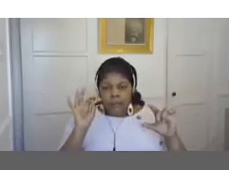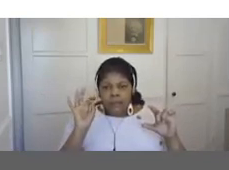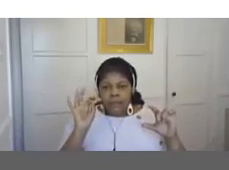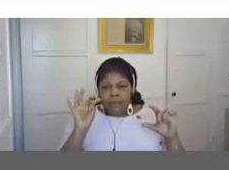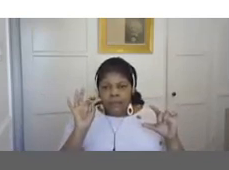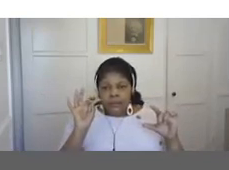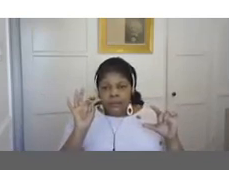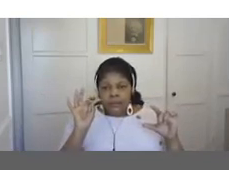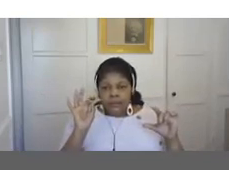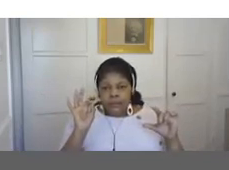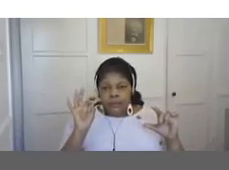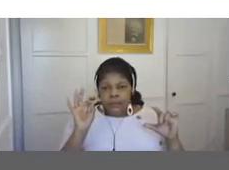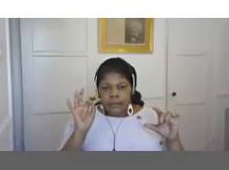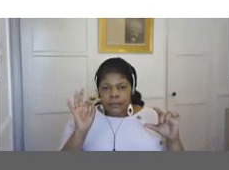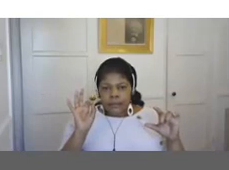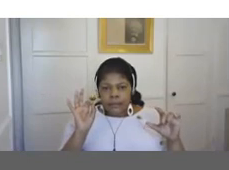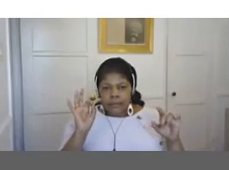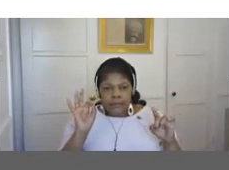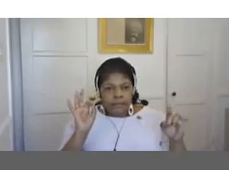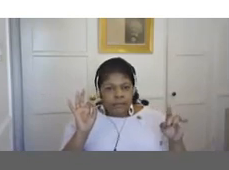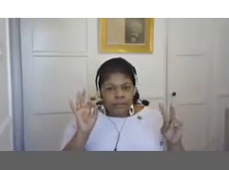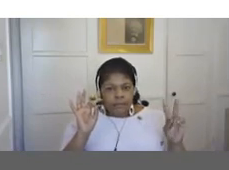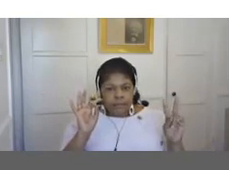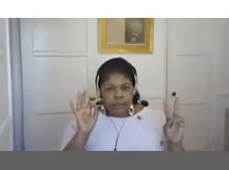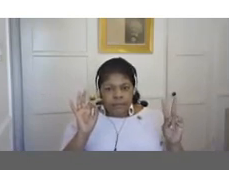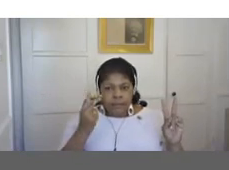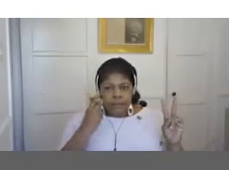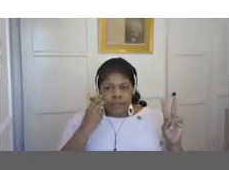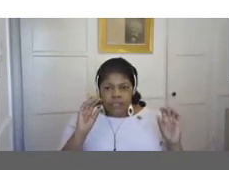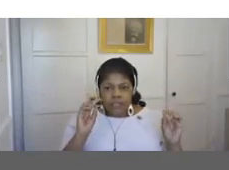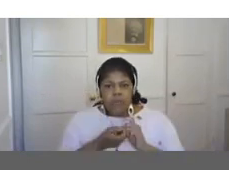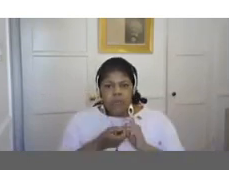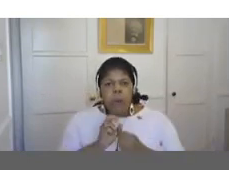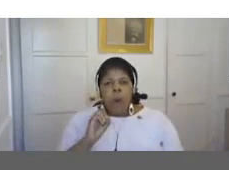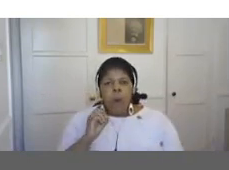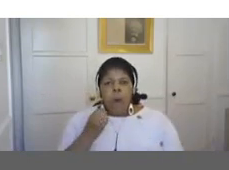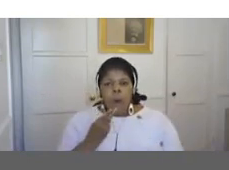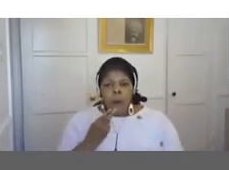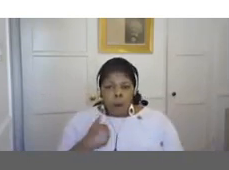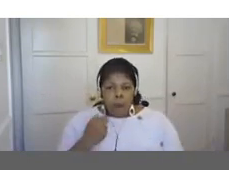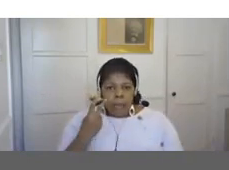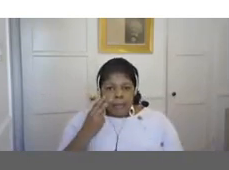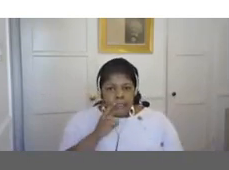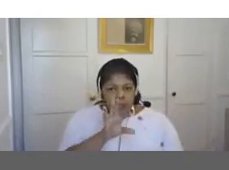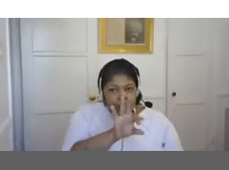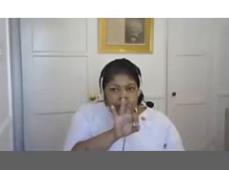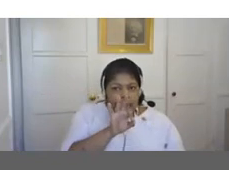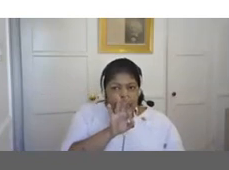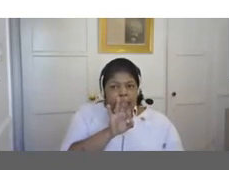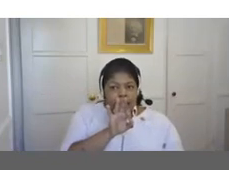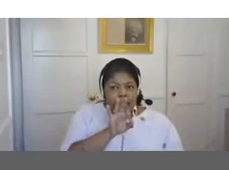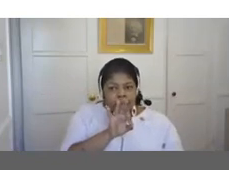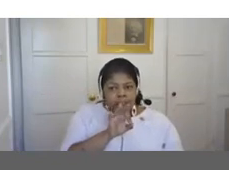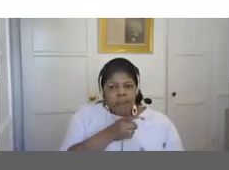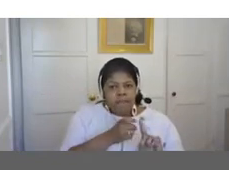And I don't want to save changes yet. So let me, oh, I see. We select from there. There we go. I forgot.